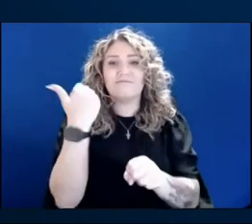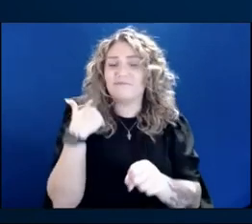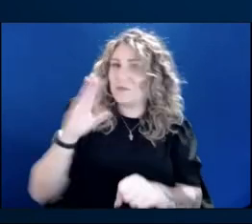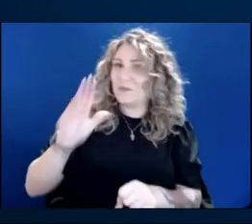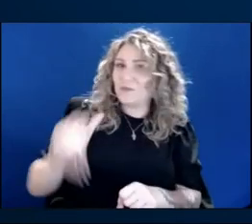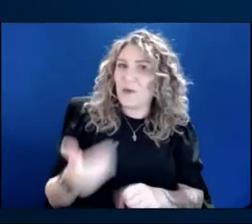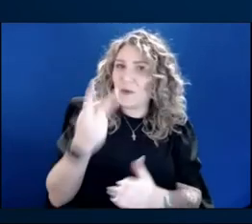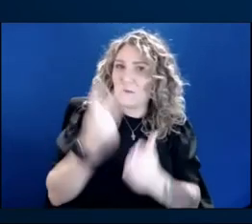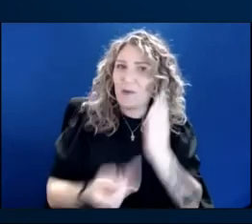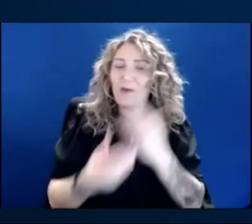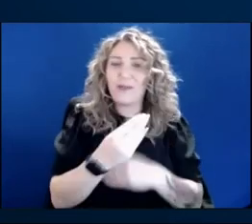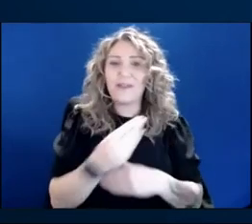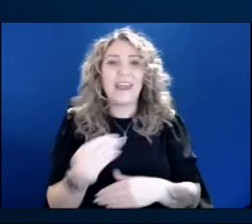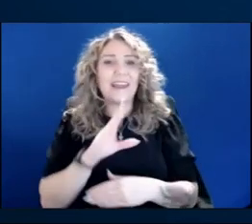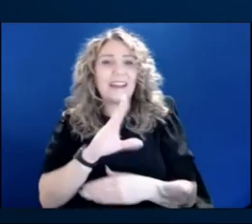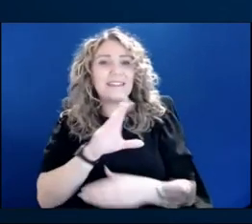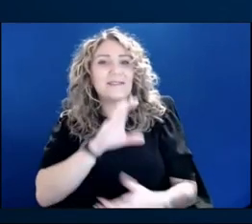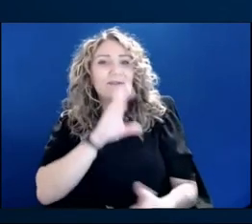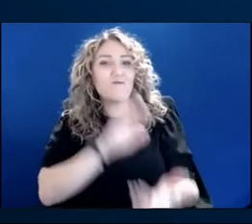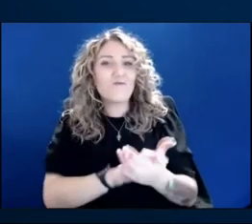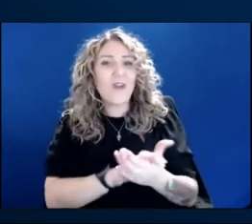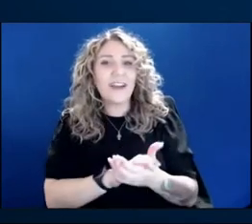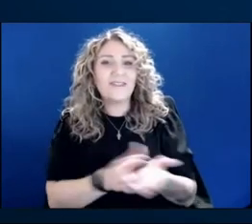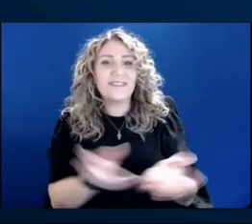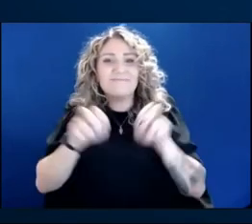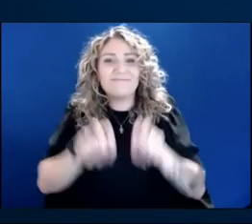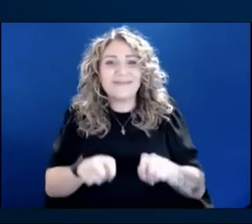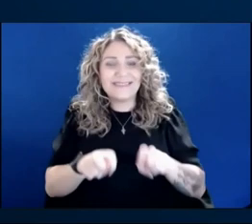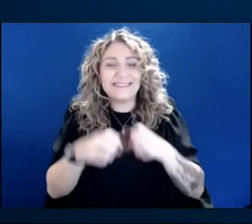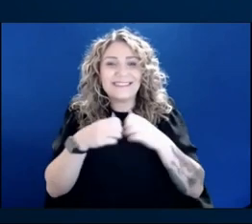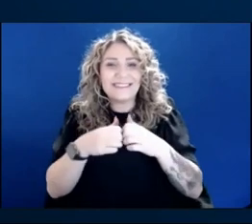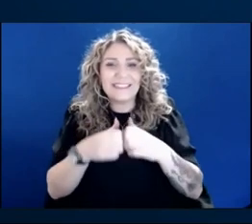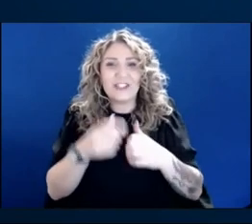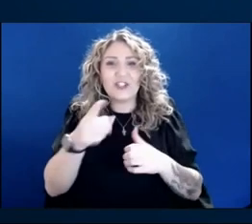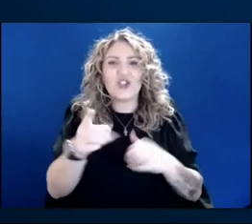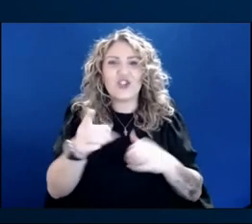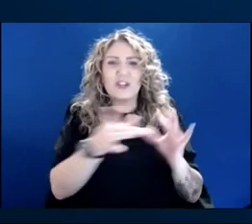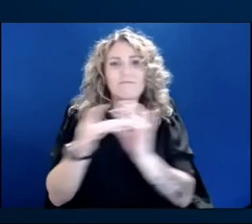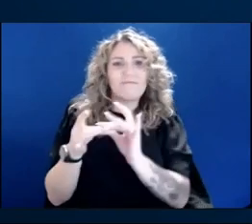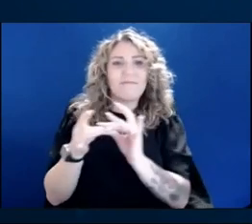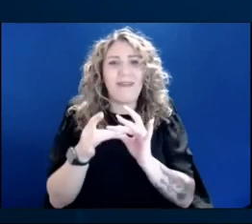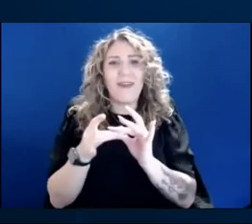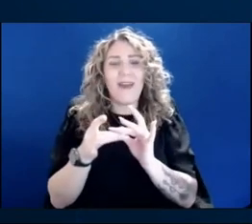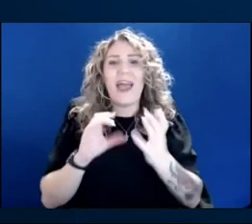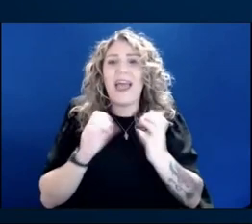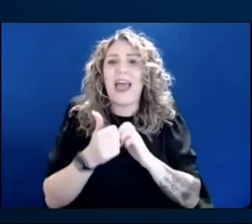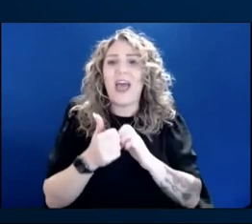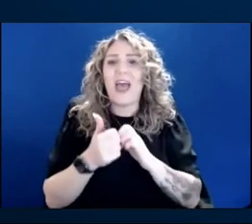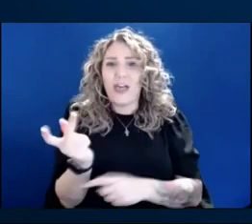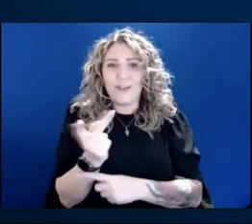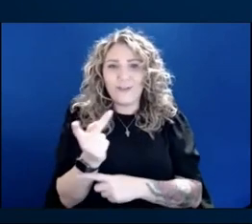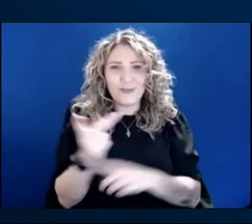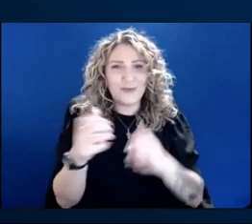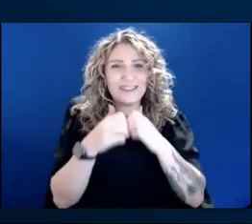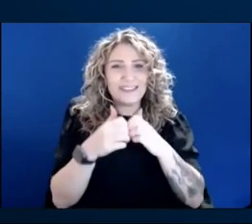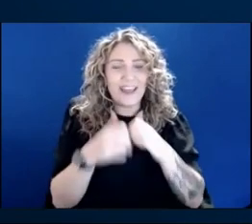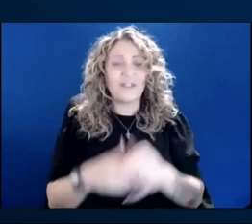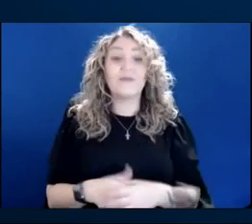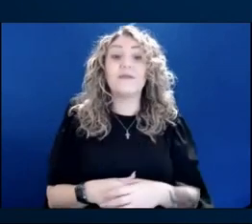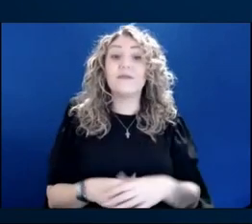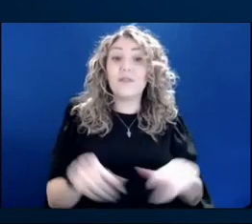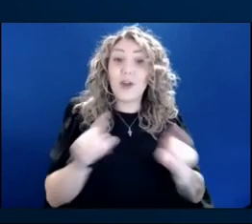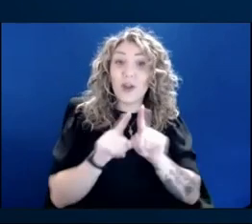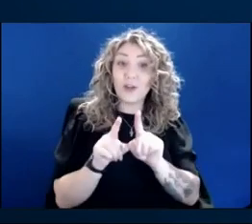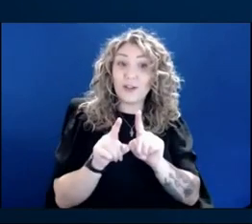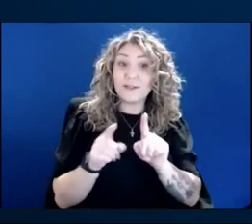Dan's wife sitting right there by his side. She's really the link that brought these two together. Also, by my side is our